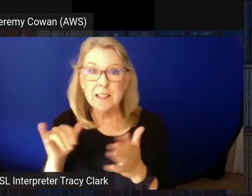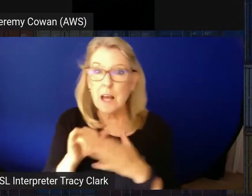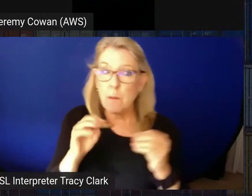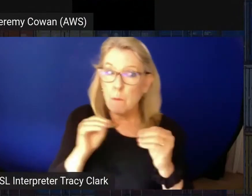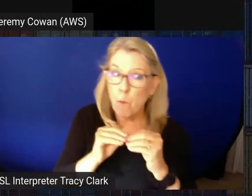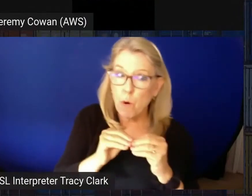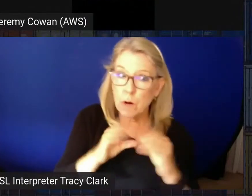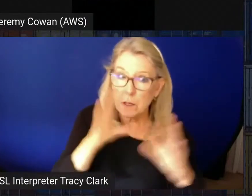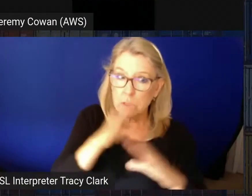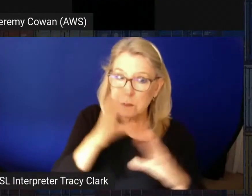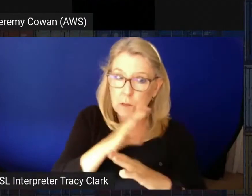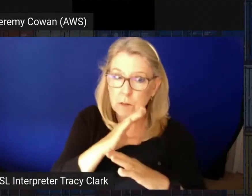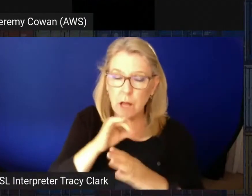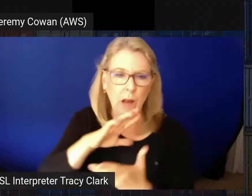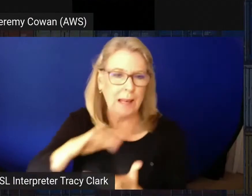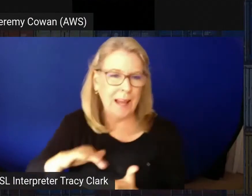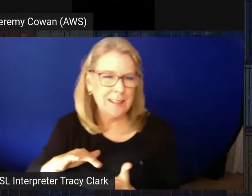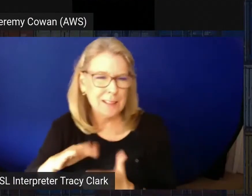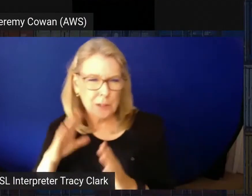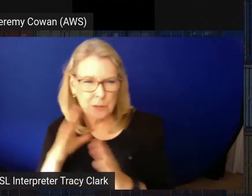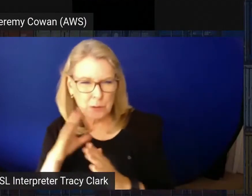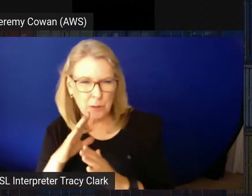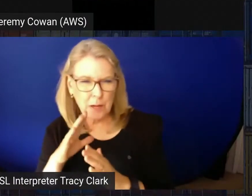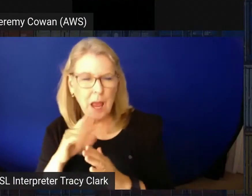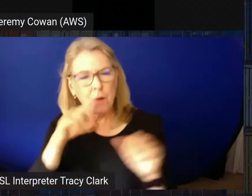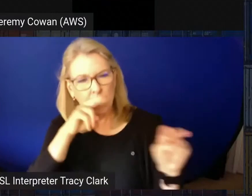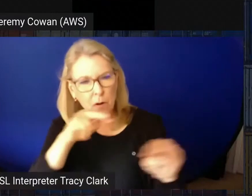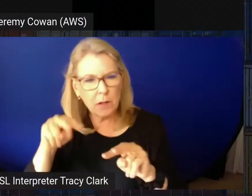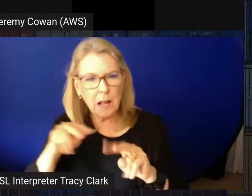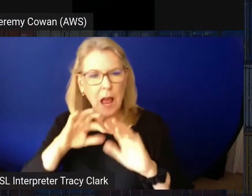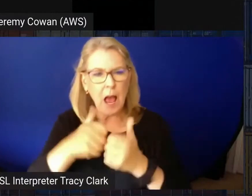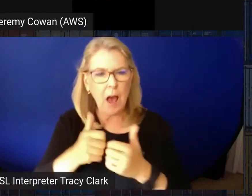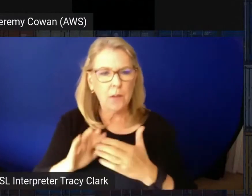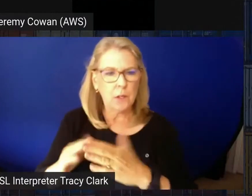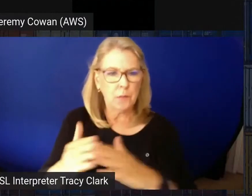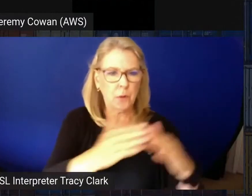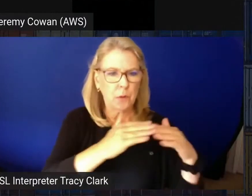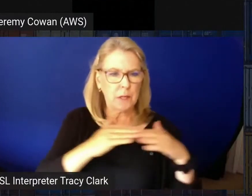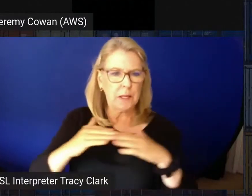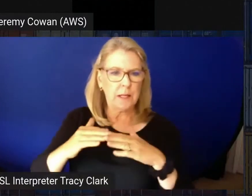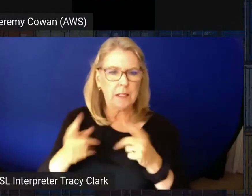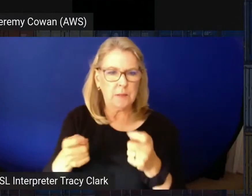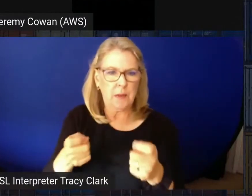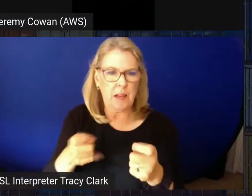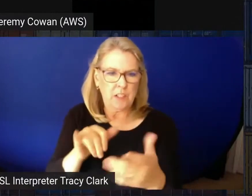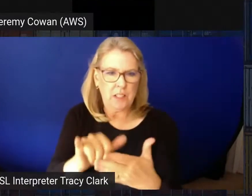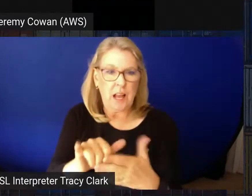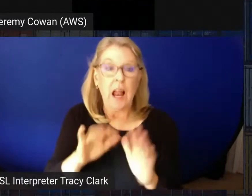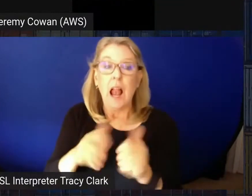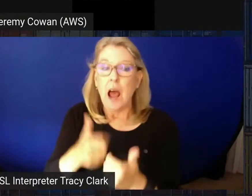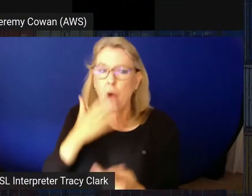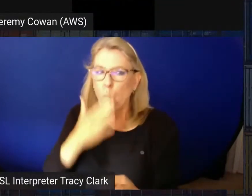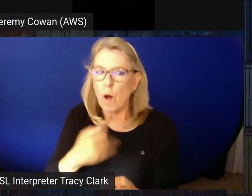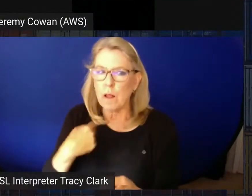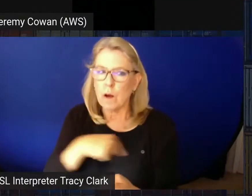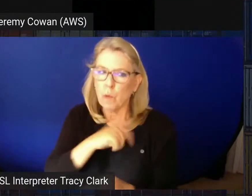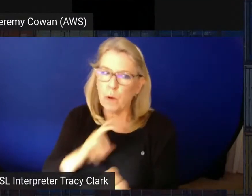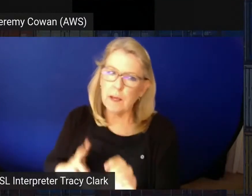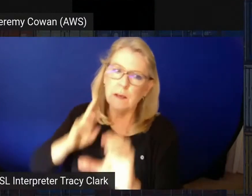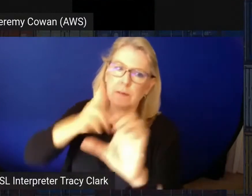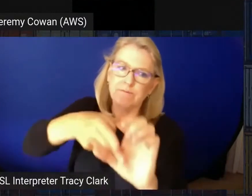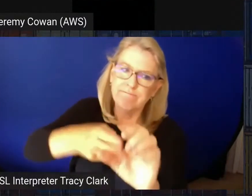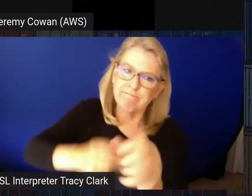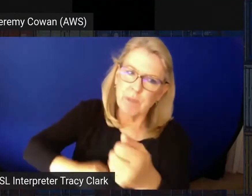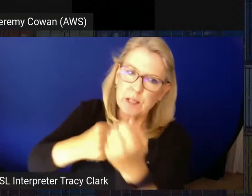the community is really managing this, and how well do we participate in that? So just a quick plug for